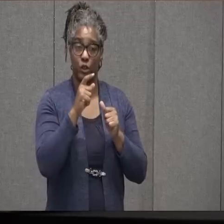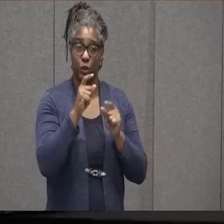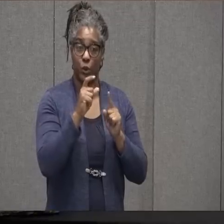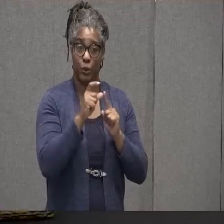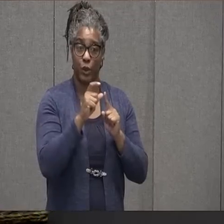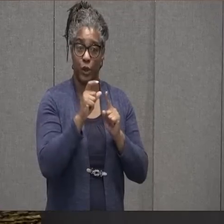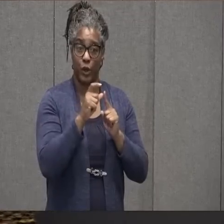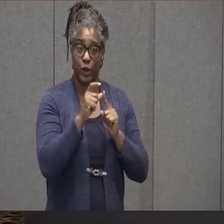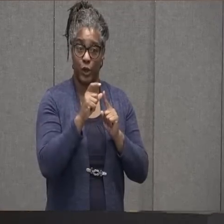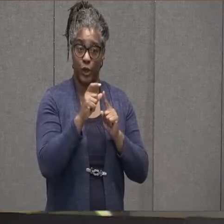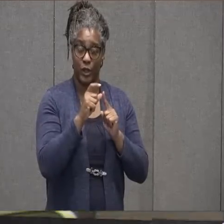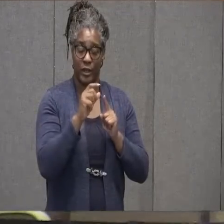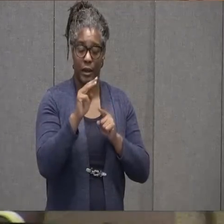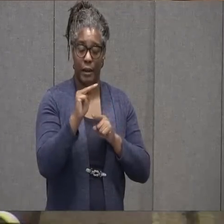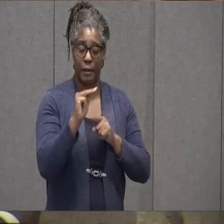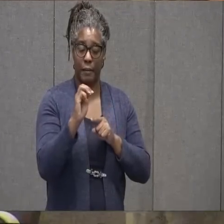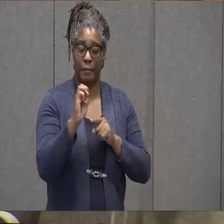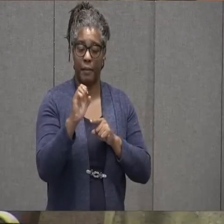metamorphosis.